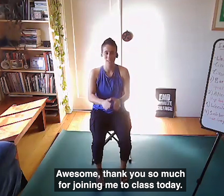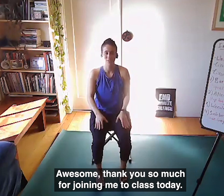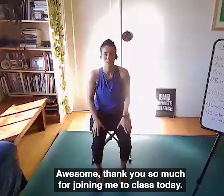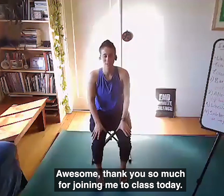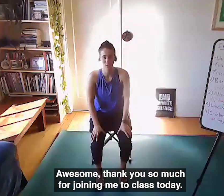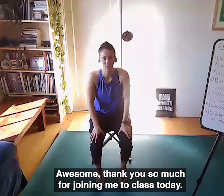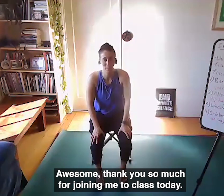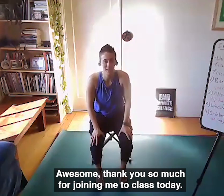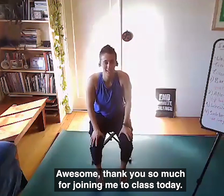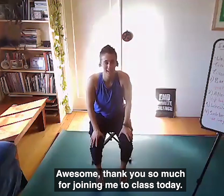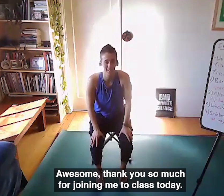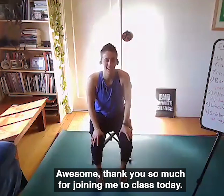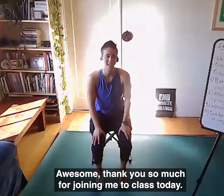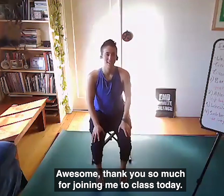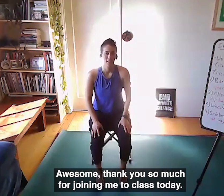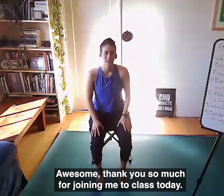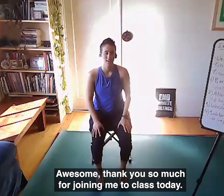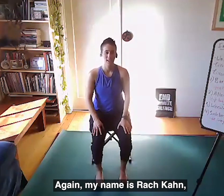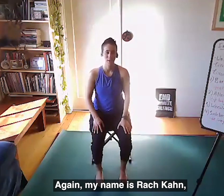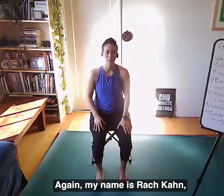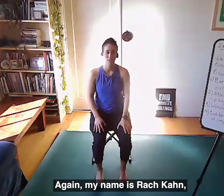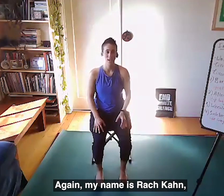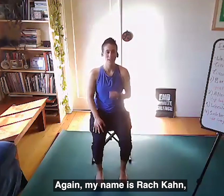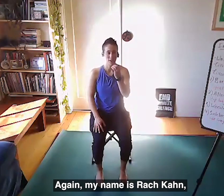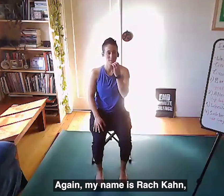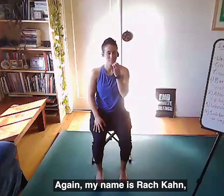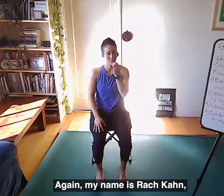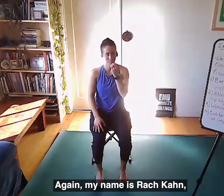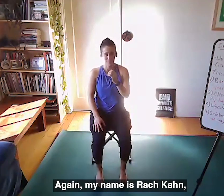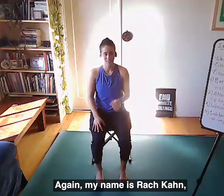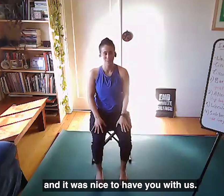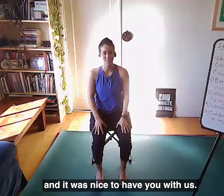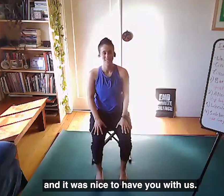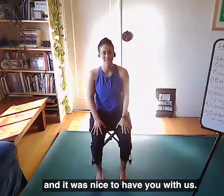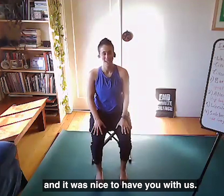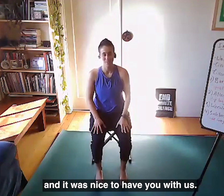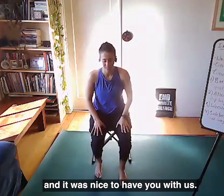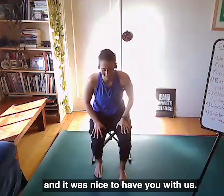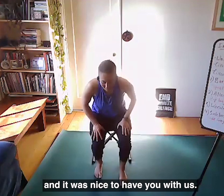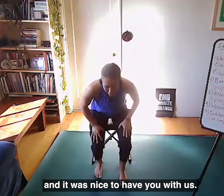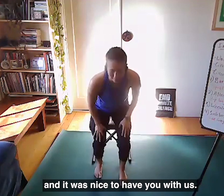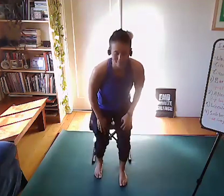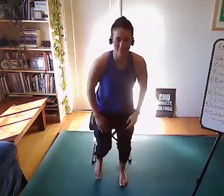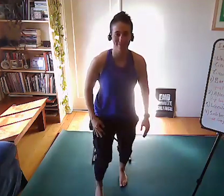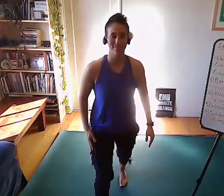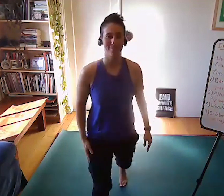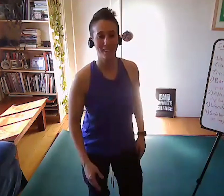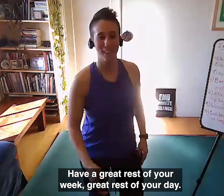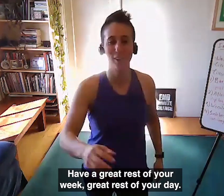Awesome. Thank you so much for joining me to class today. Again, my name is Rach Kahn, and it was nice to have you with us.